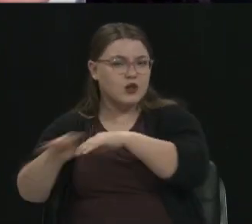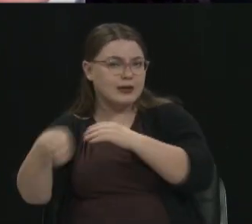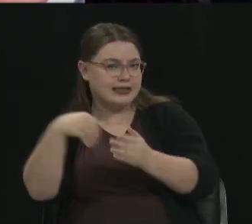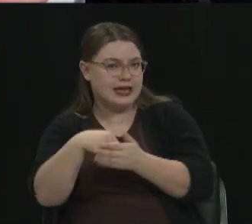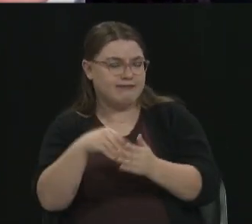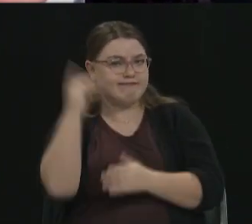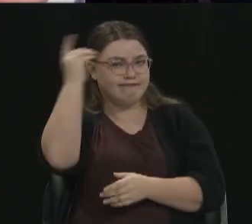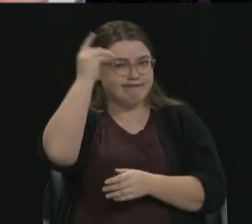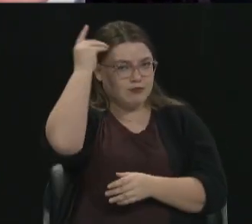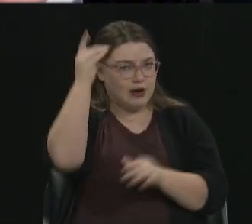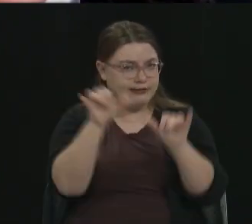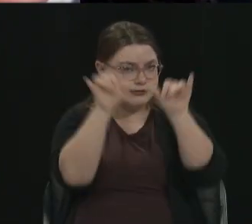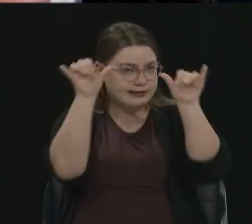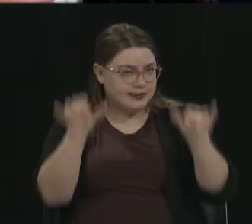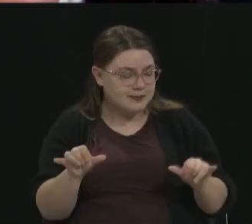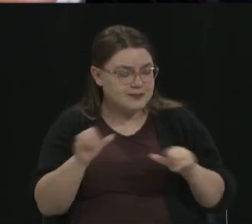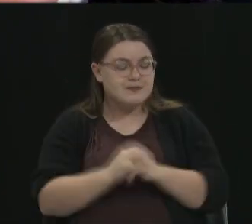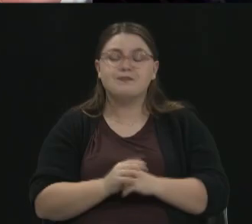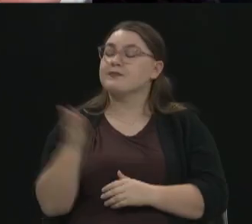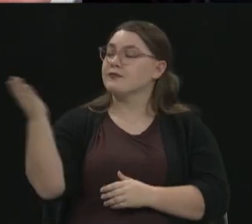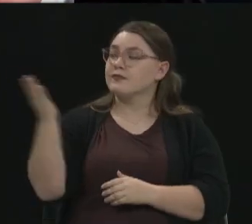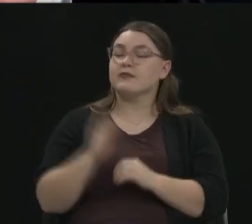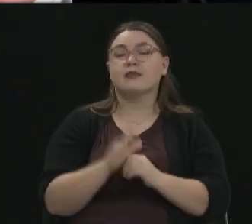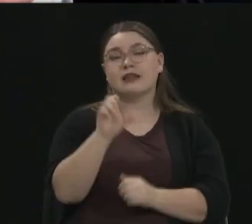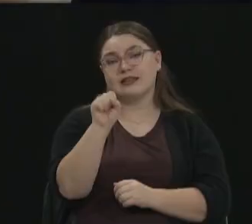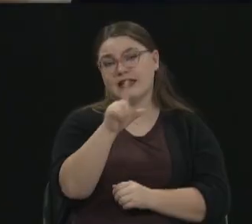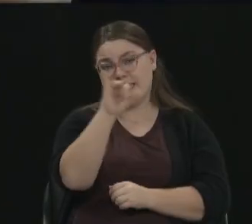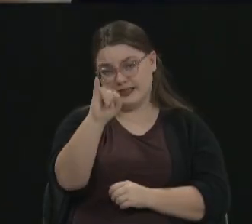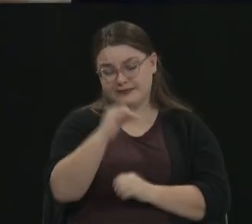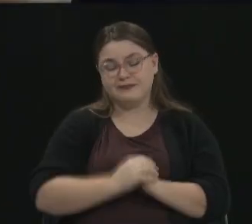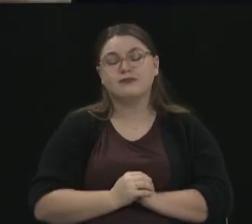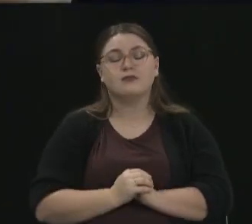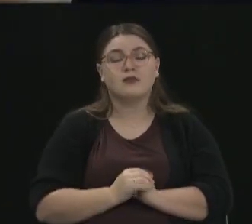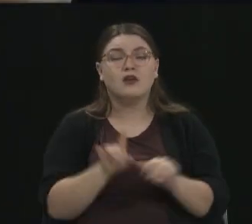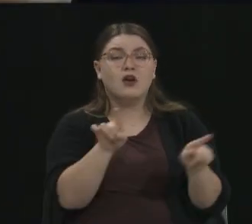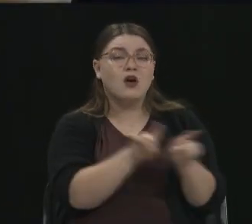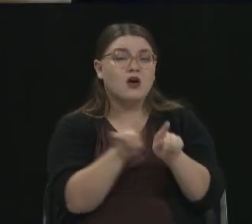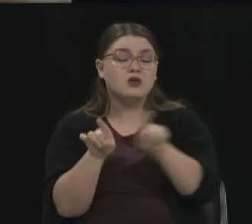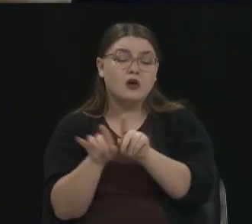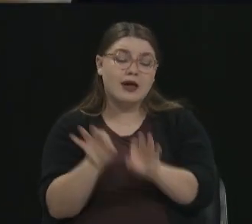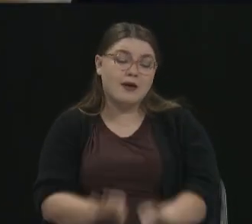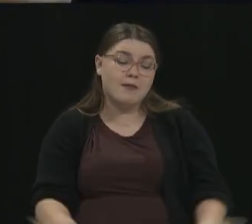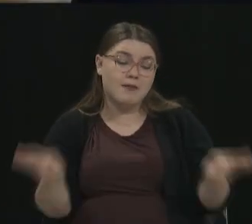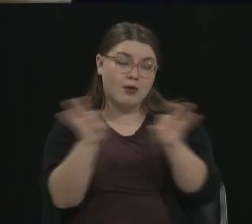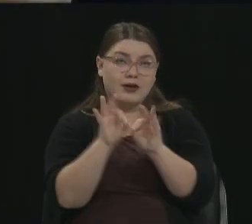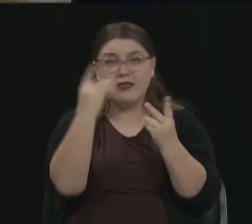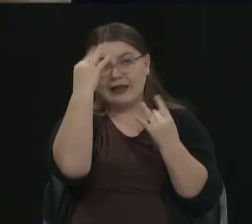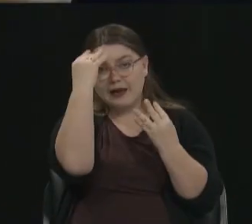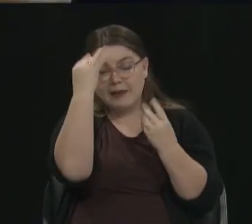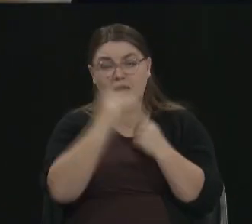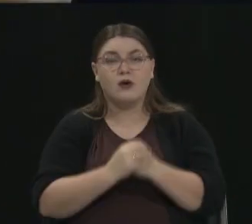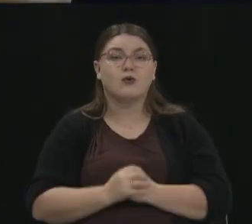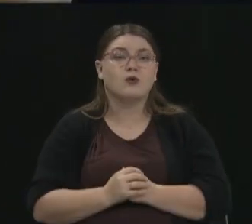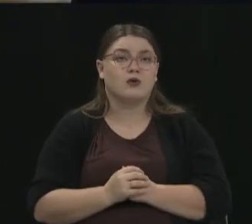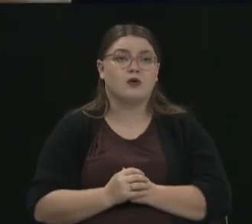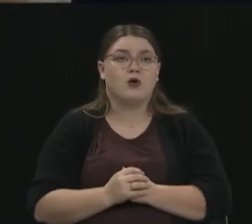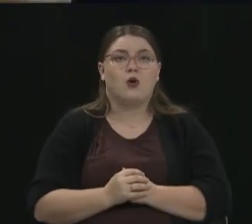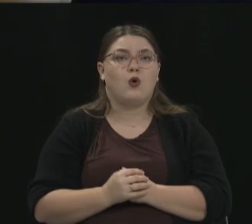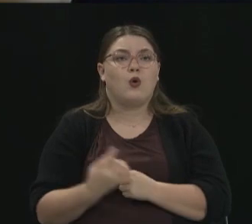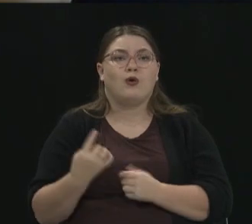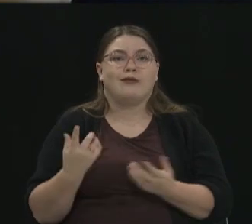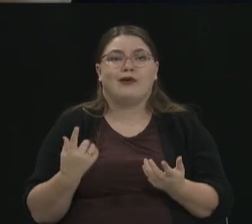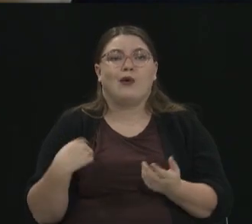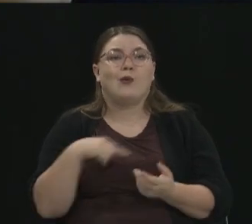system. Important though, go ahead. Well, and that's also, none of us truly are thinking about railroad